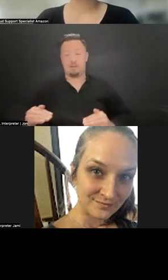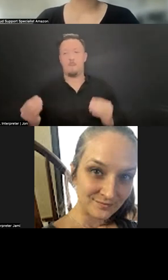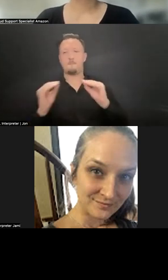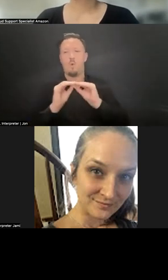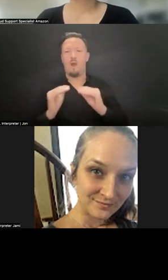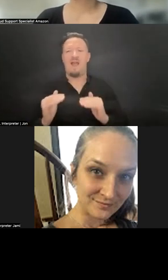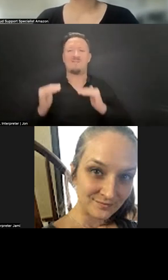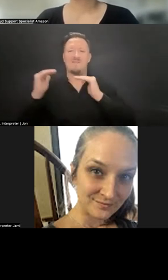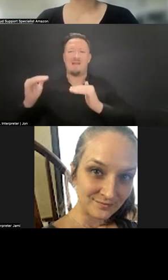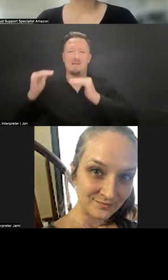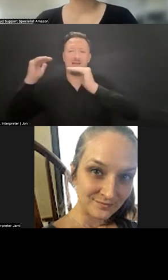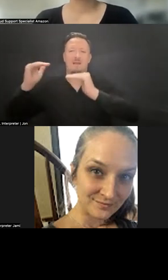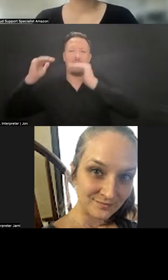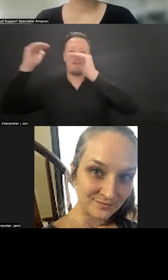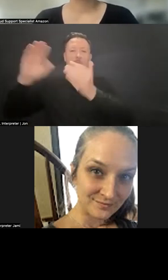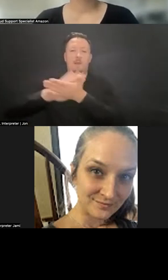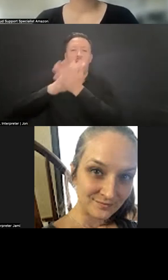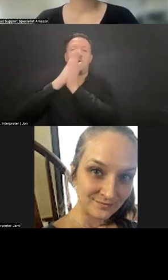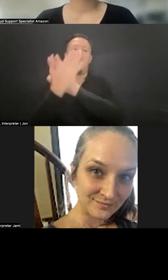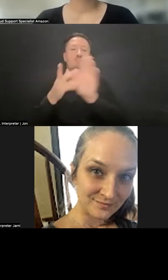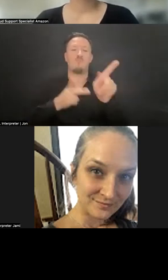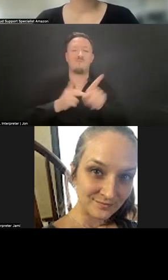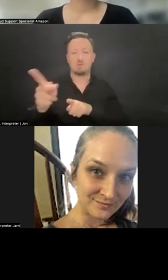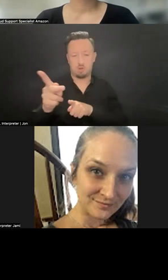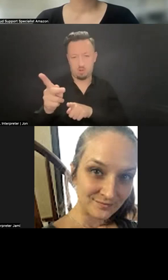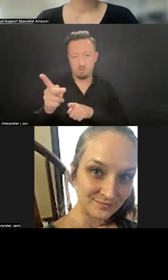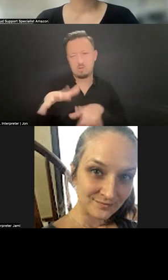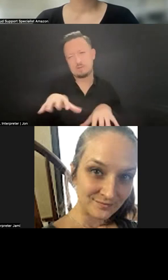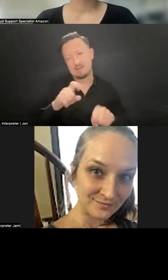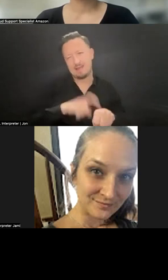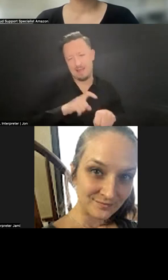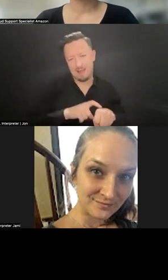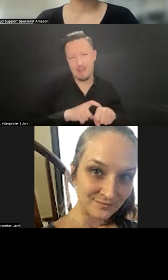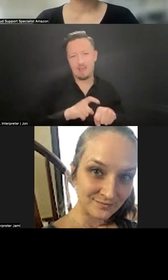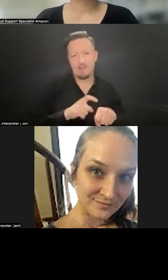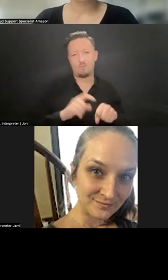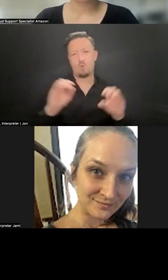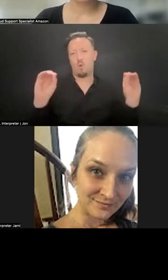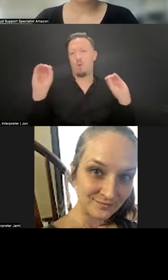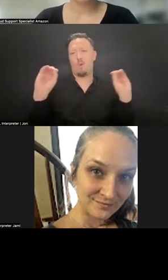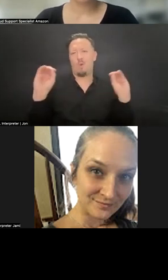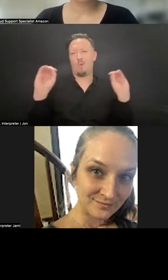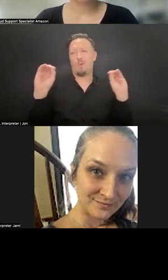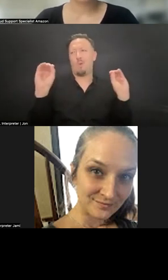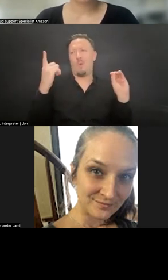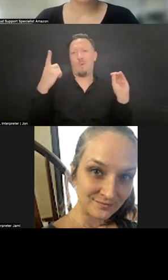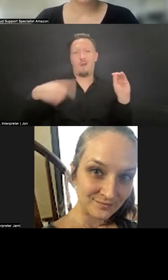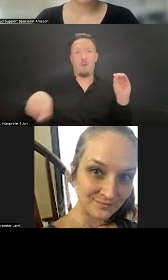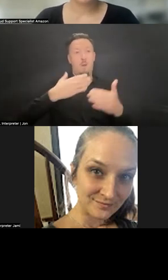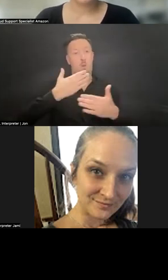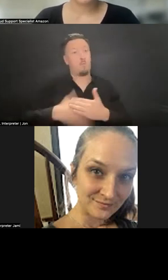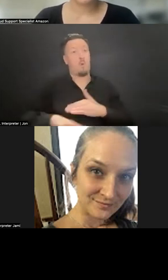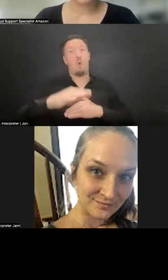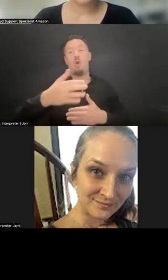the professional level. So it takes time. Nobody's born with this knowledge,